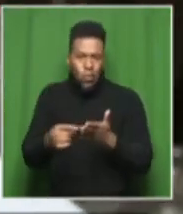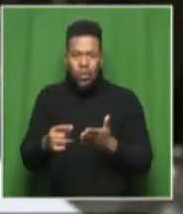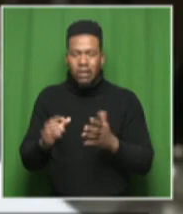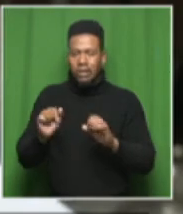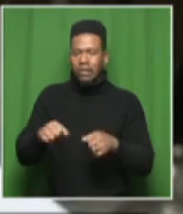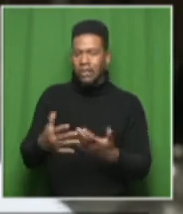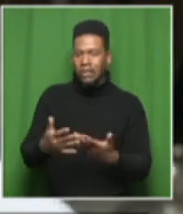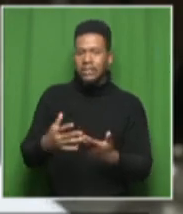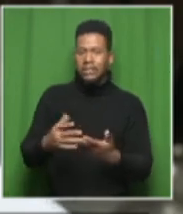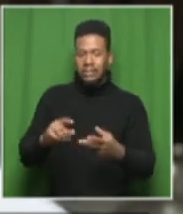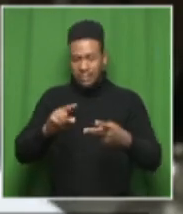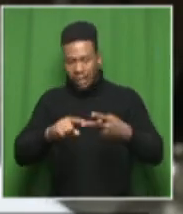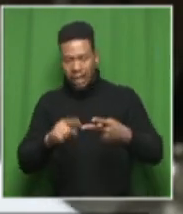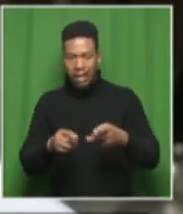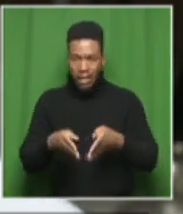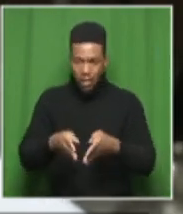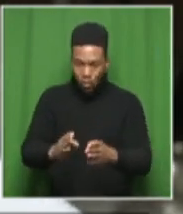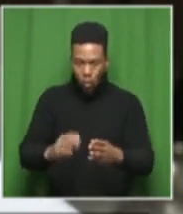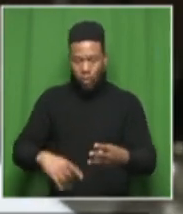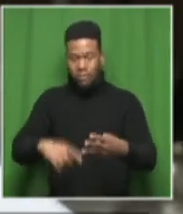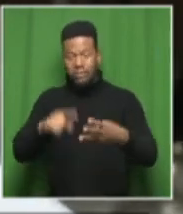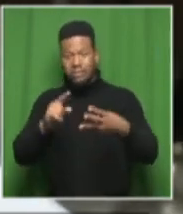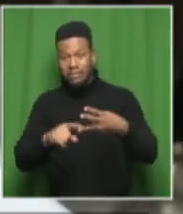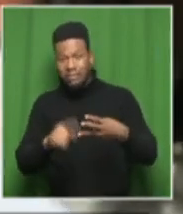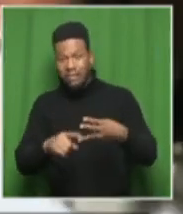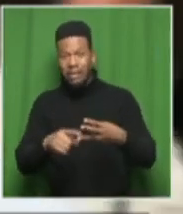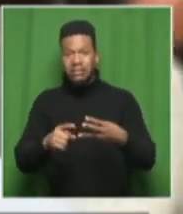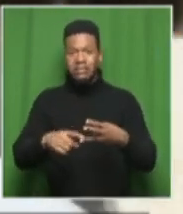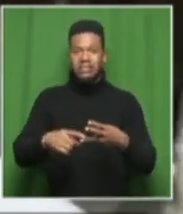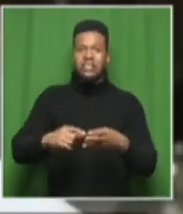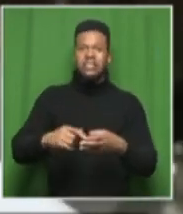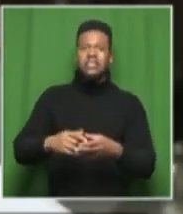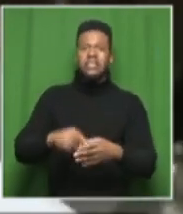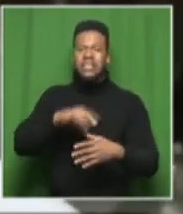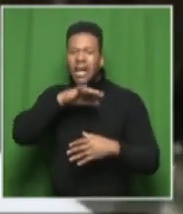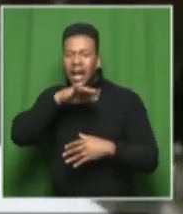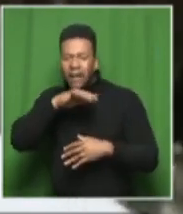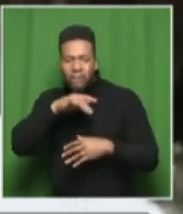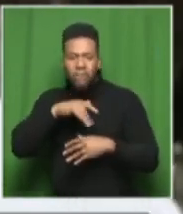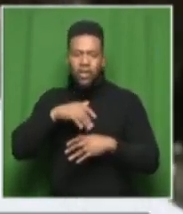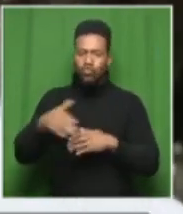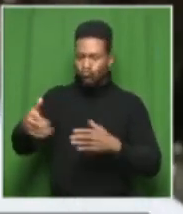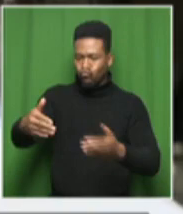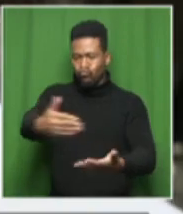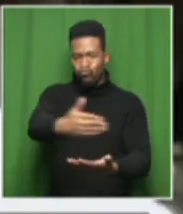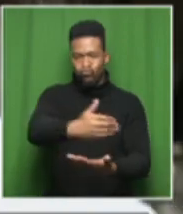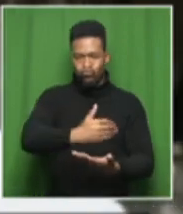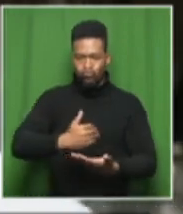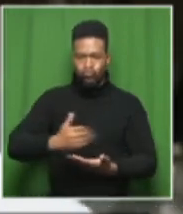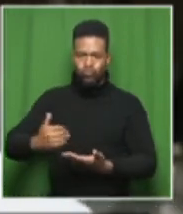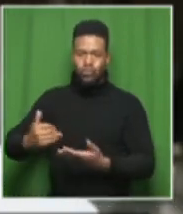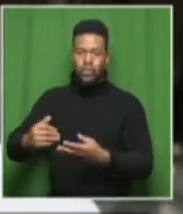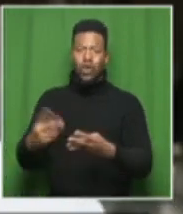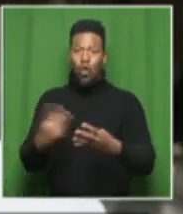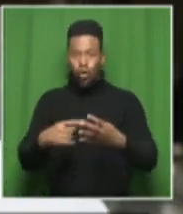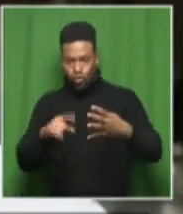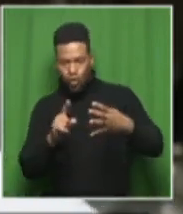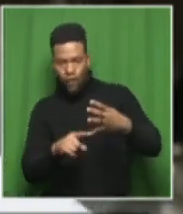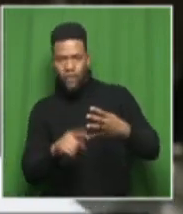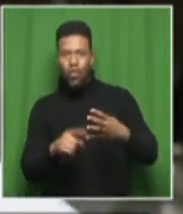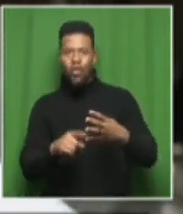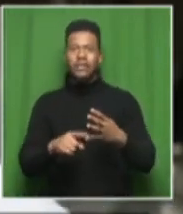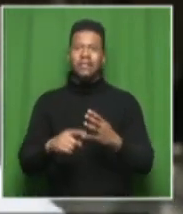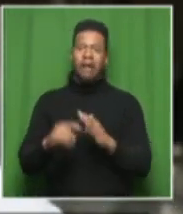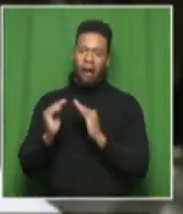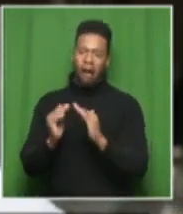the roads, and thirdly is the refuse removal, land allocation, and for human settlement purposes.